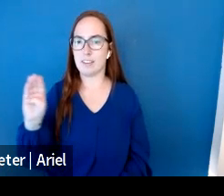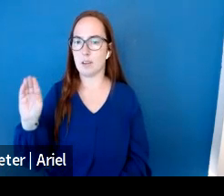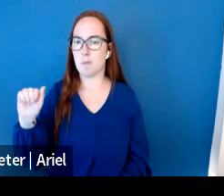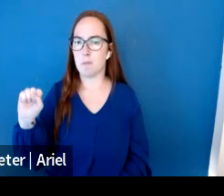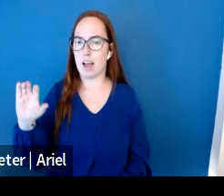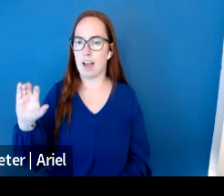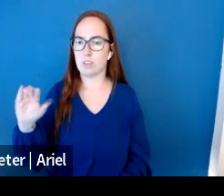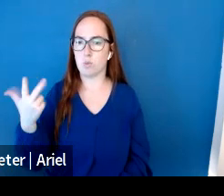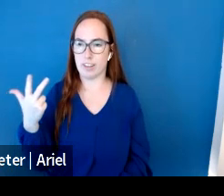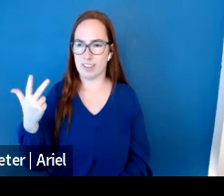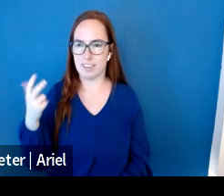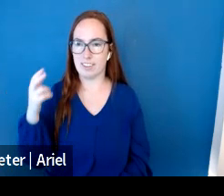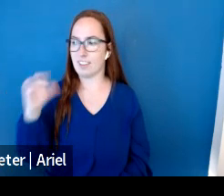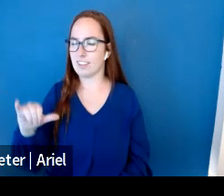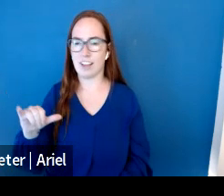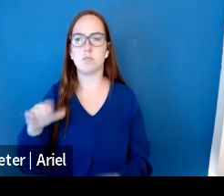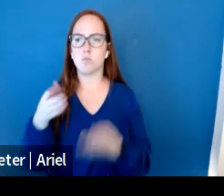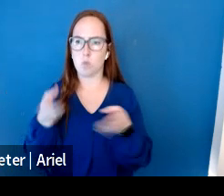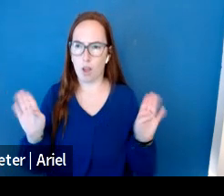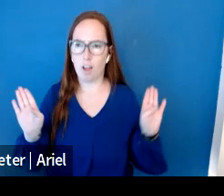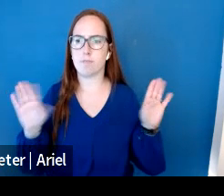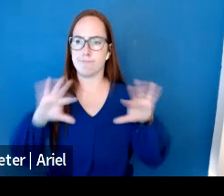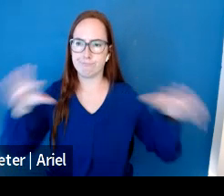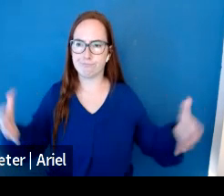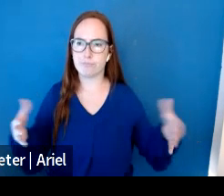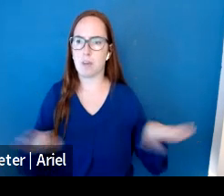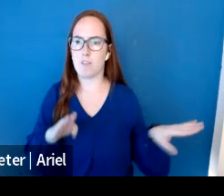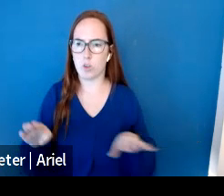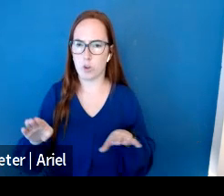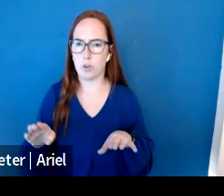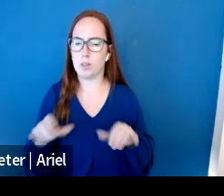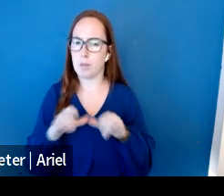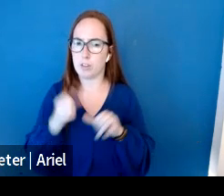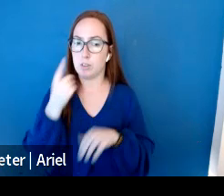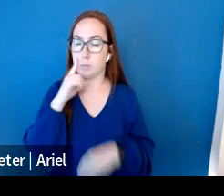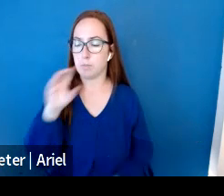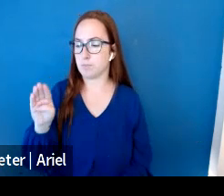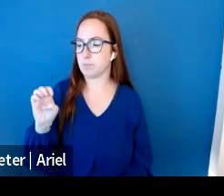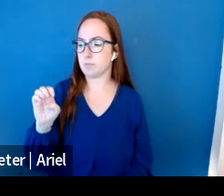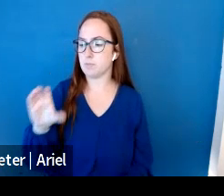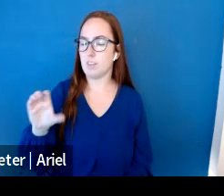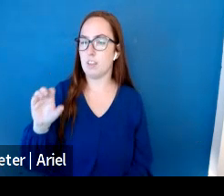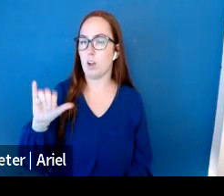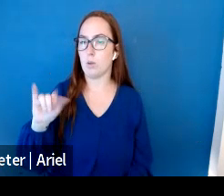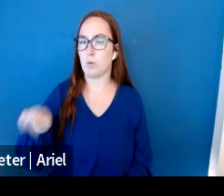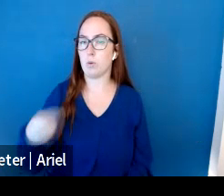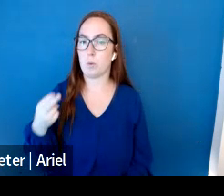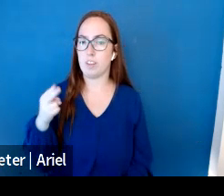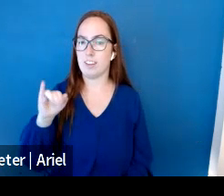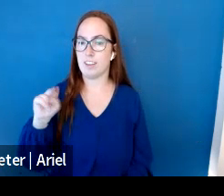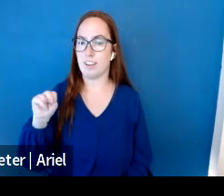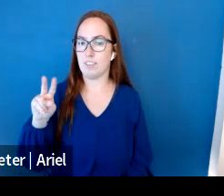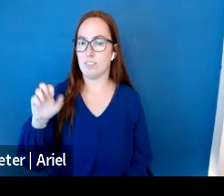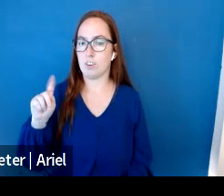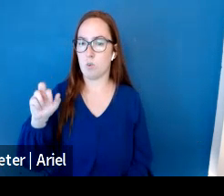is a broadband behavioral measure. While for example, the Beck Youth Inventory, or BYI-2, is an example